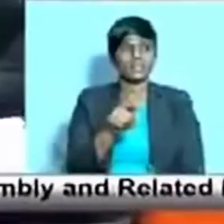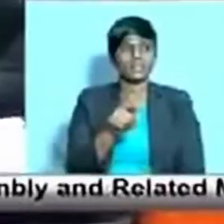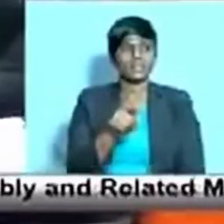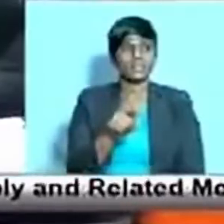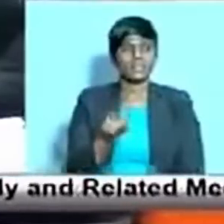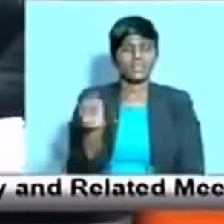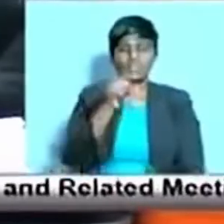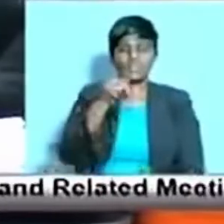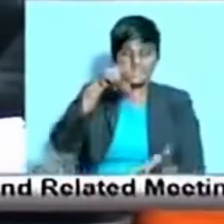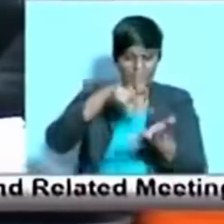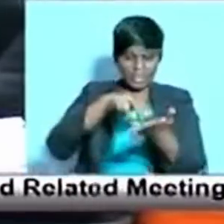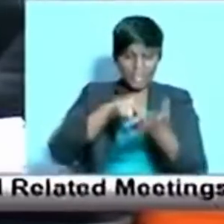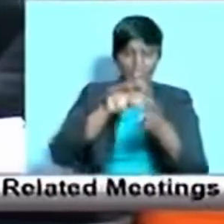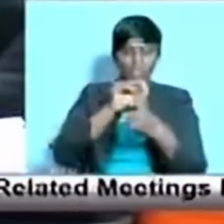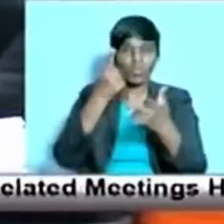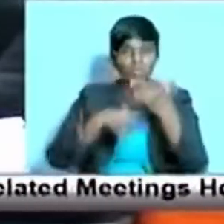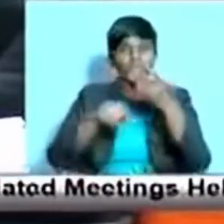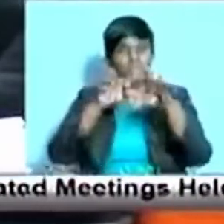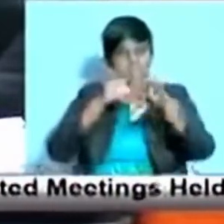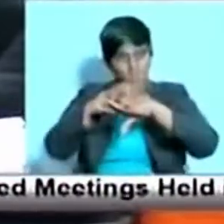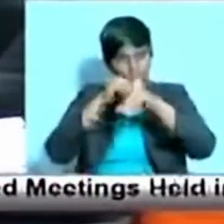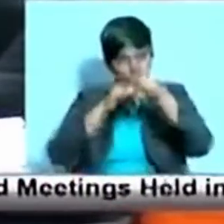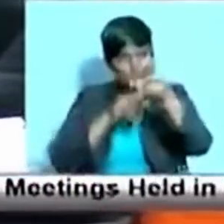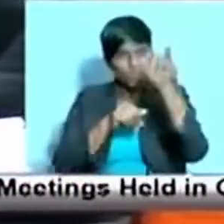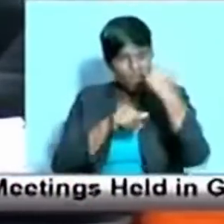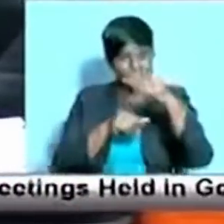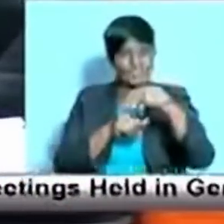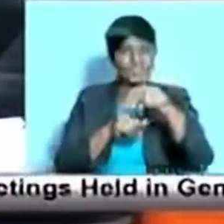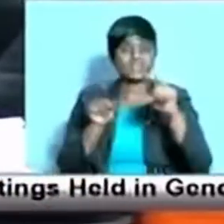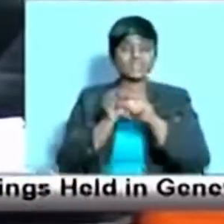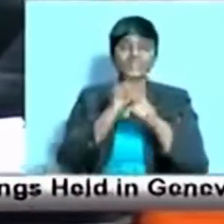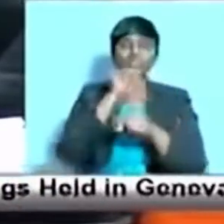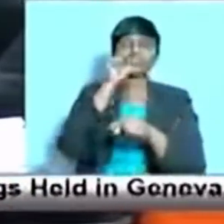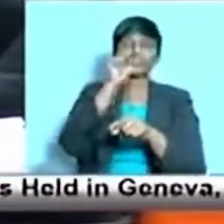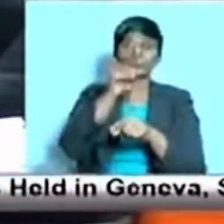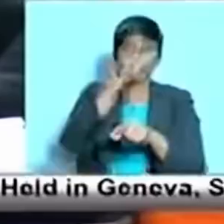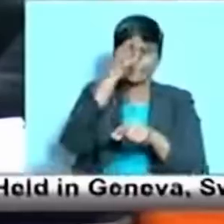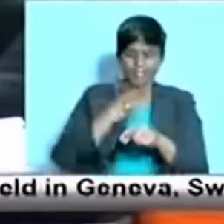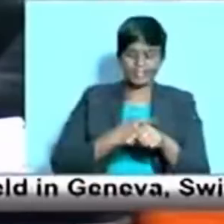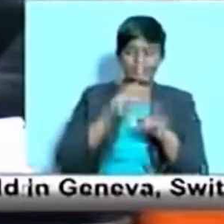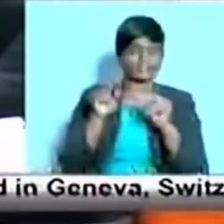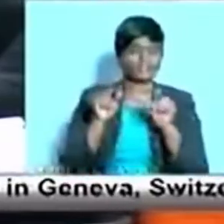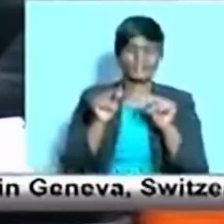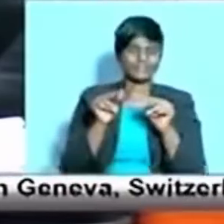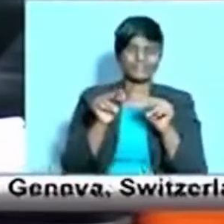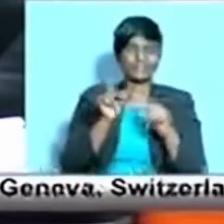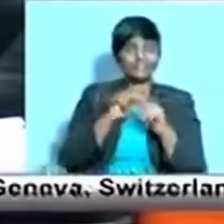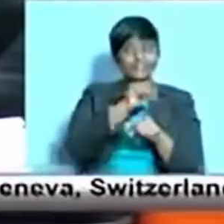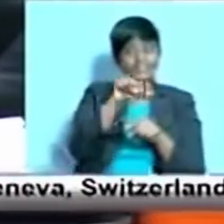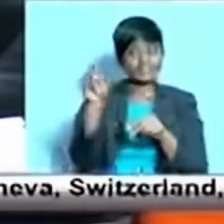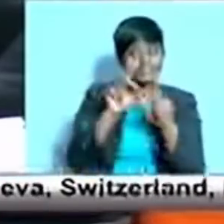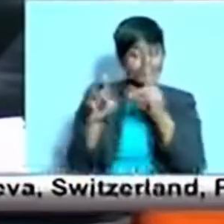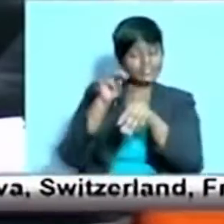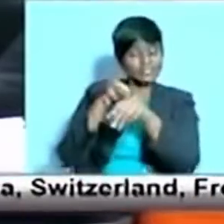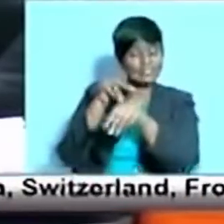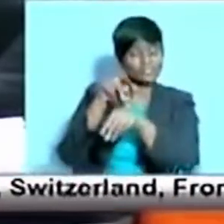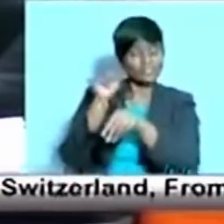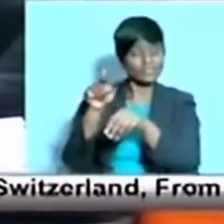when you stand or when you are called, it's not you as an individual, it's the people of